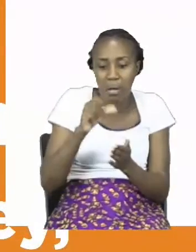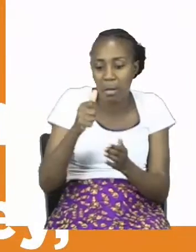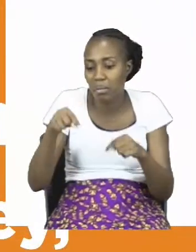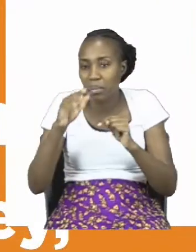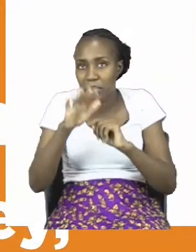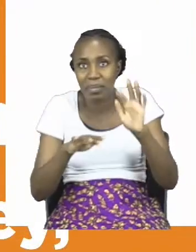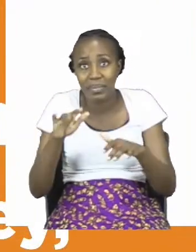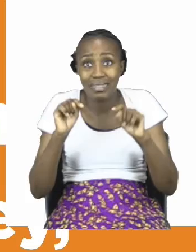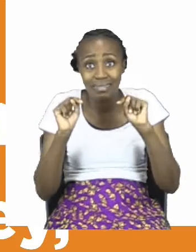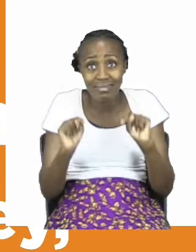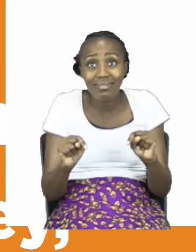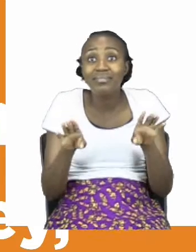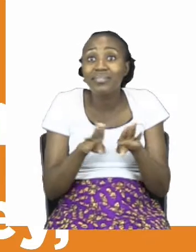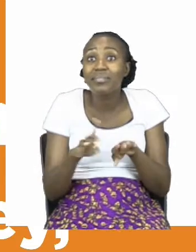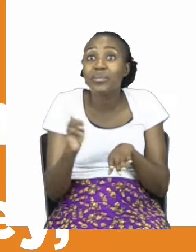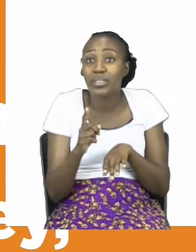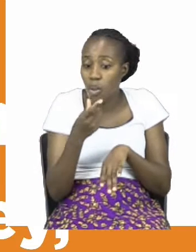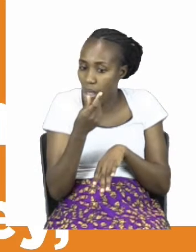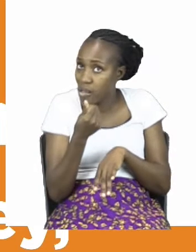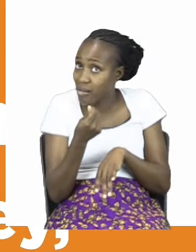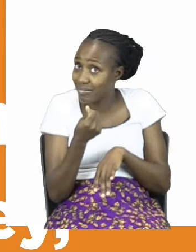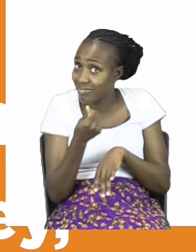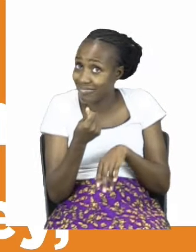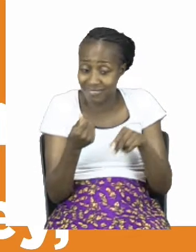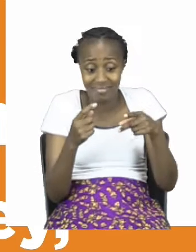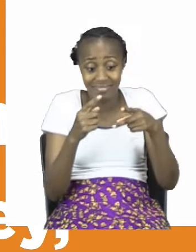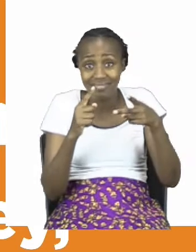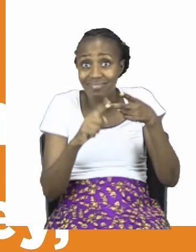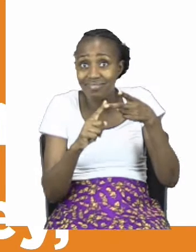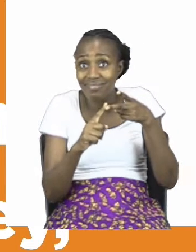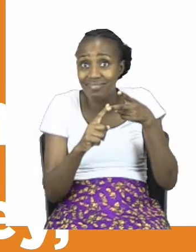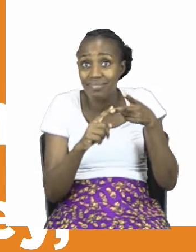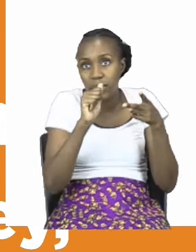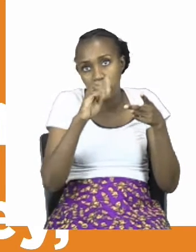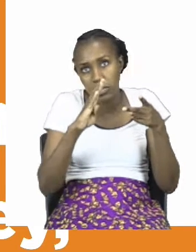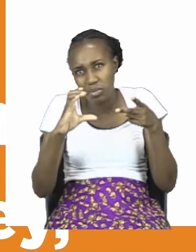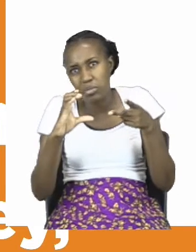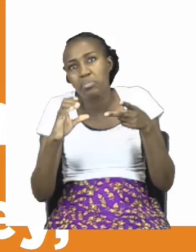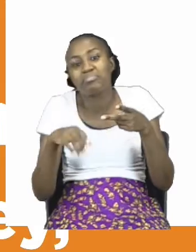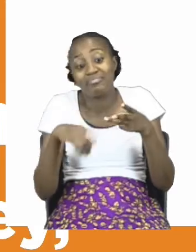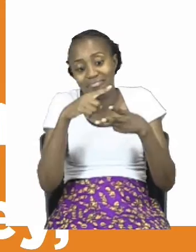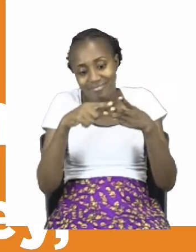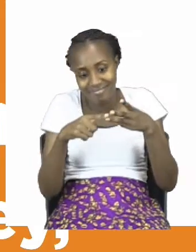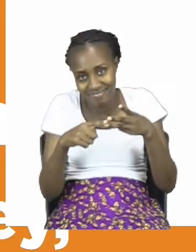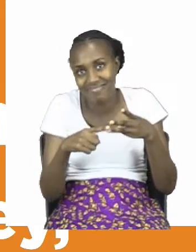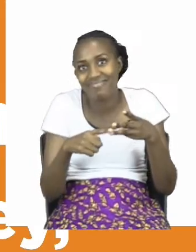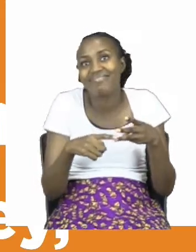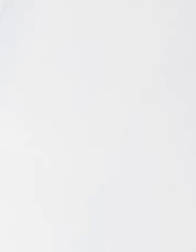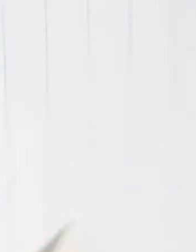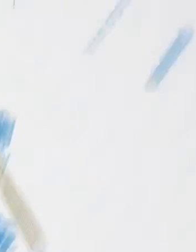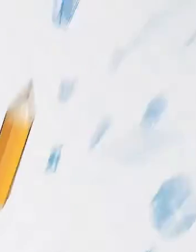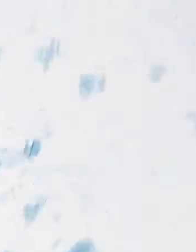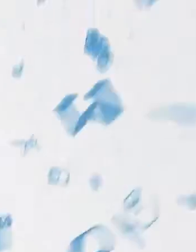else. For today's lesson, we'll be doing money, phonics, and